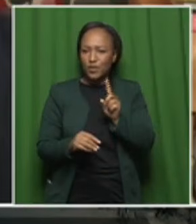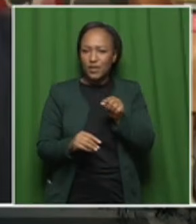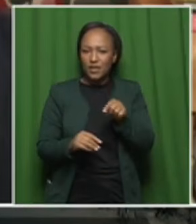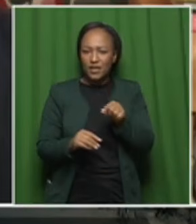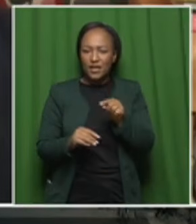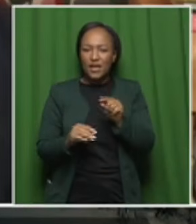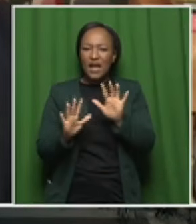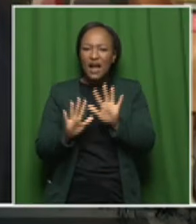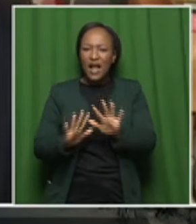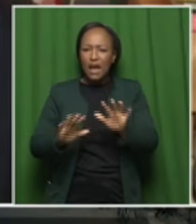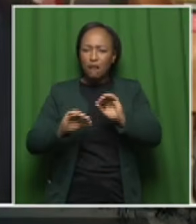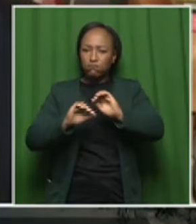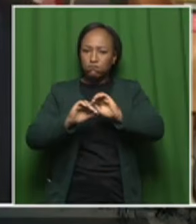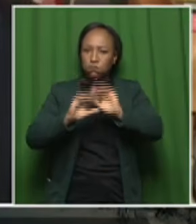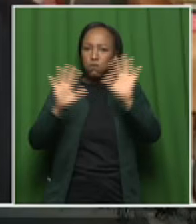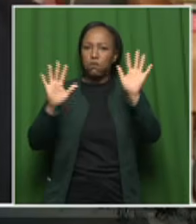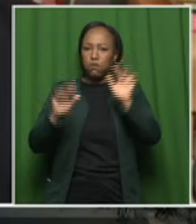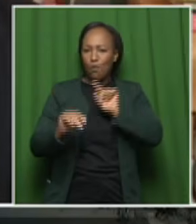as well?